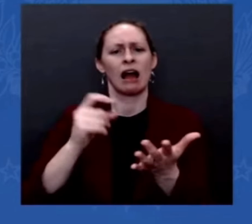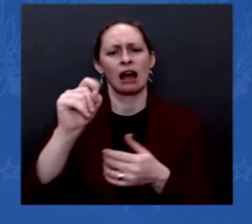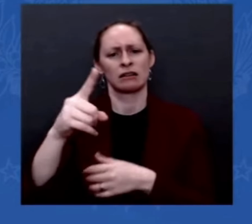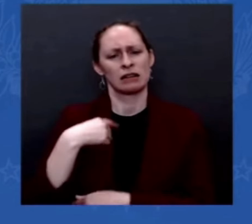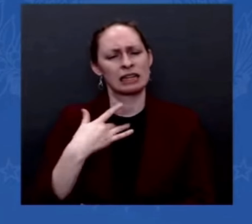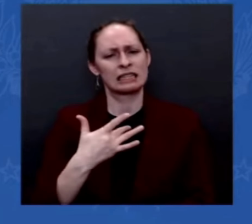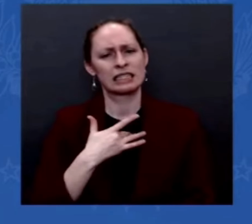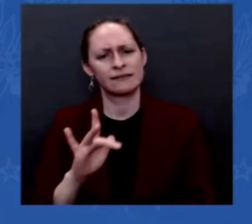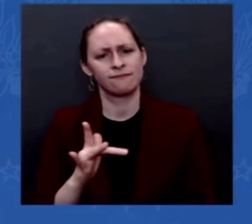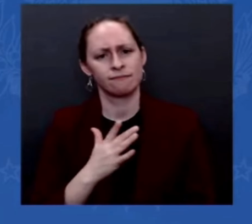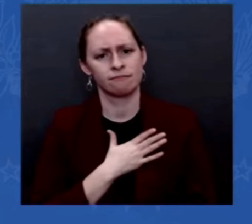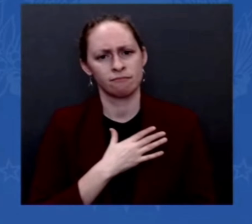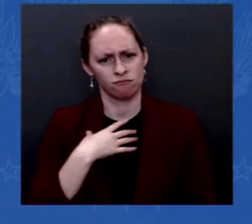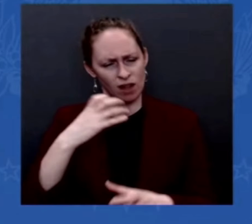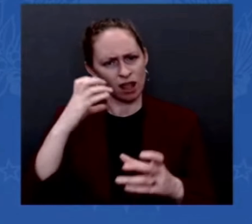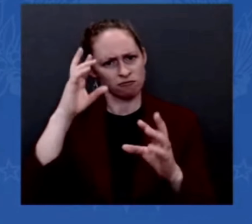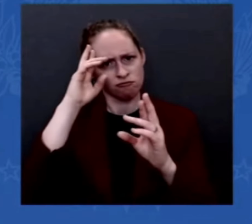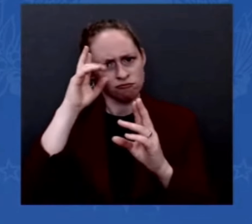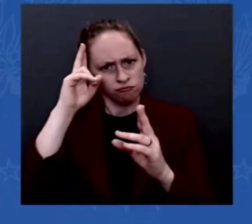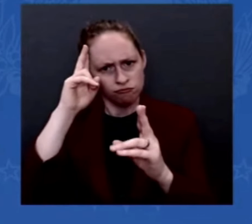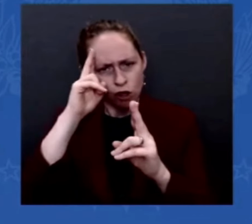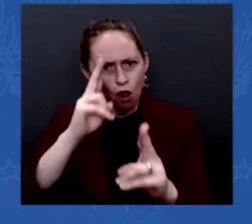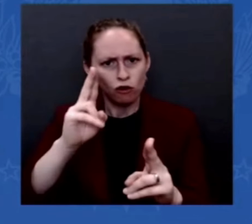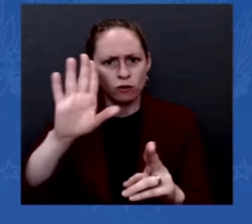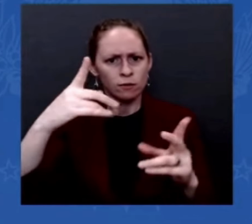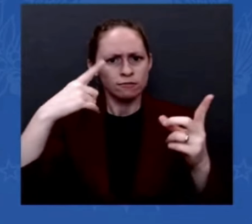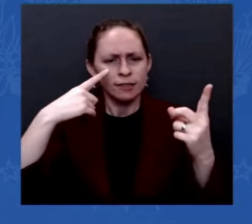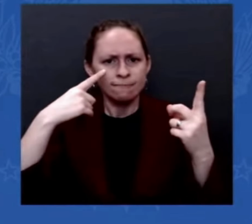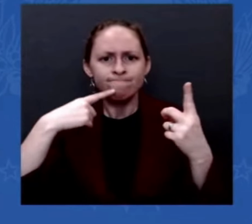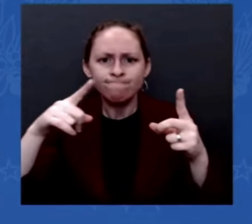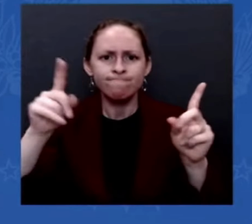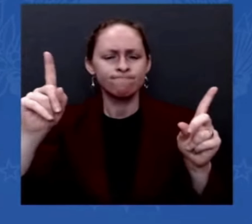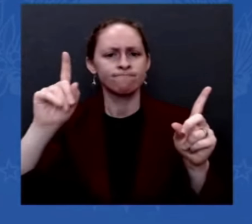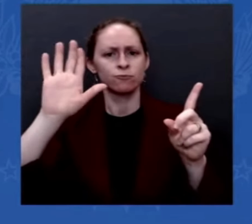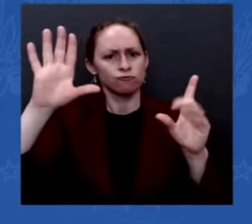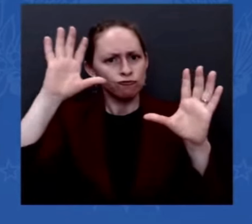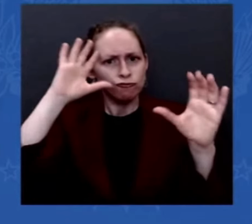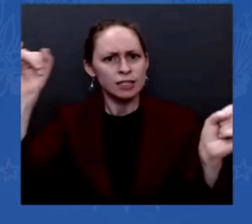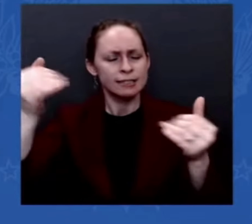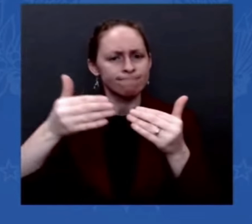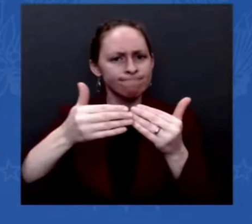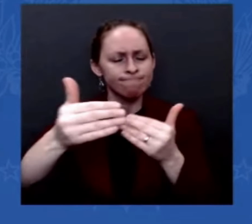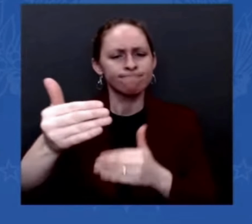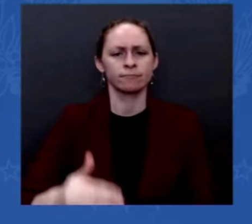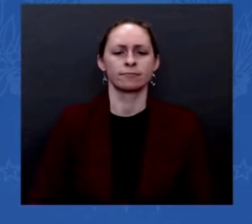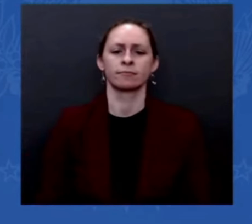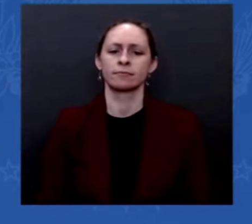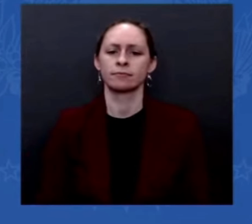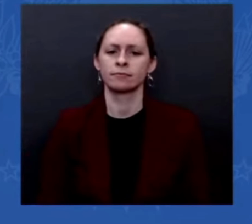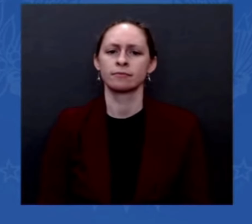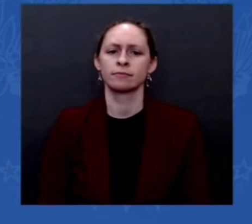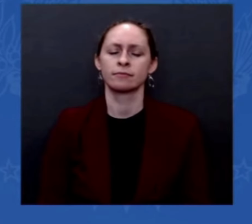A poll released this morning by Politico Morning Consult found